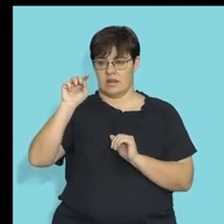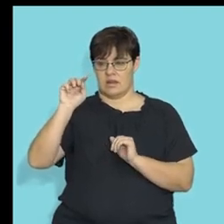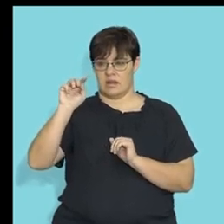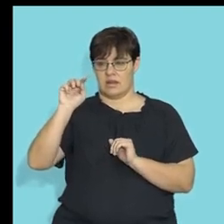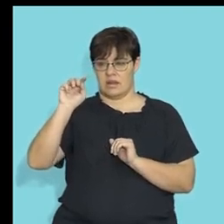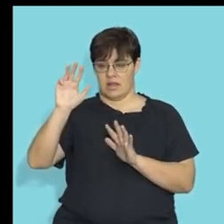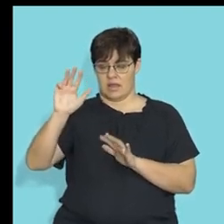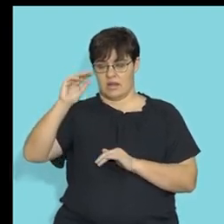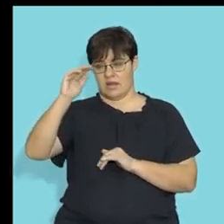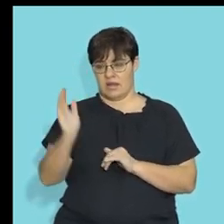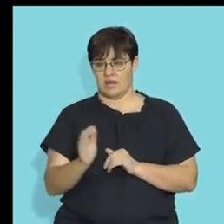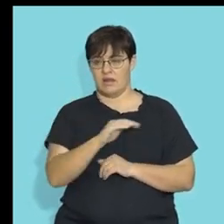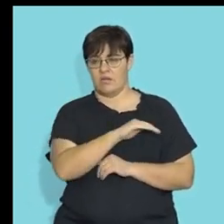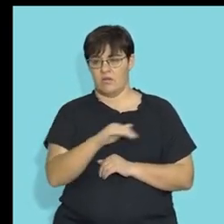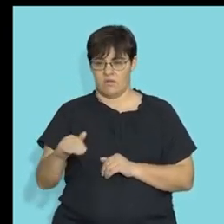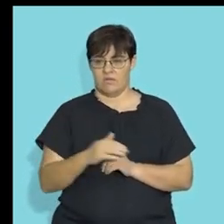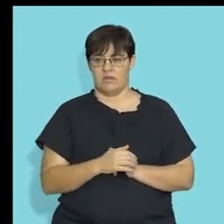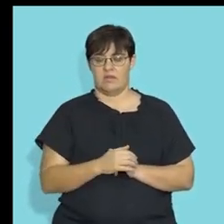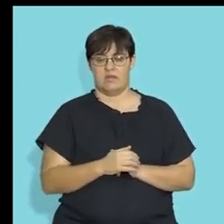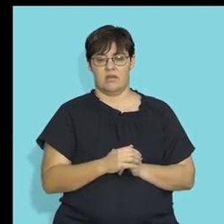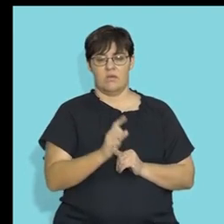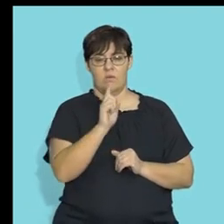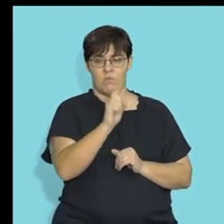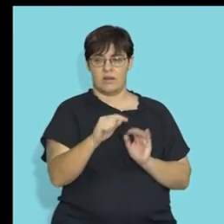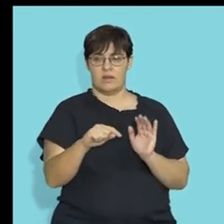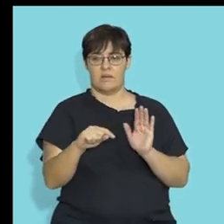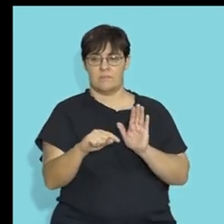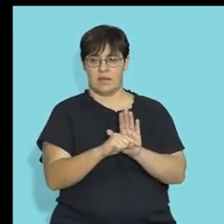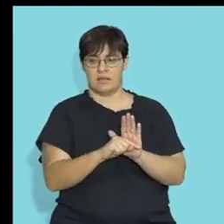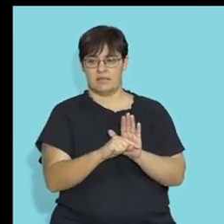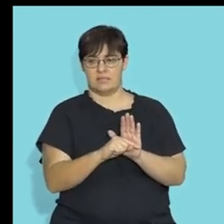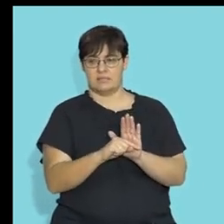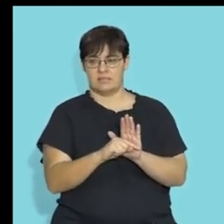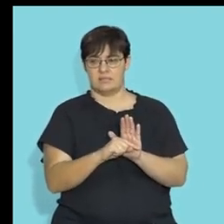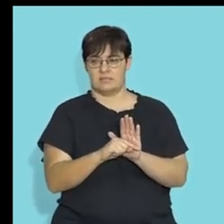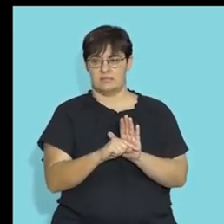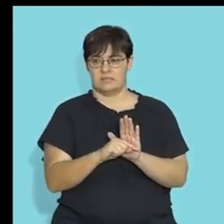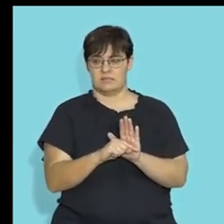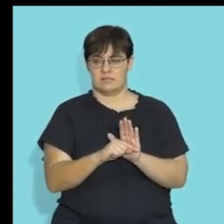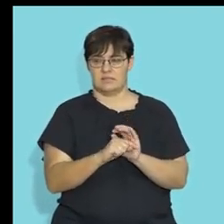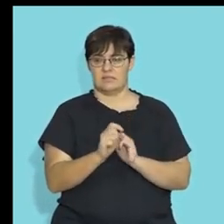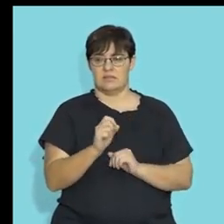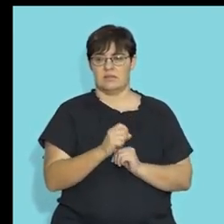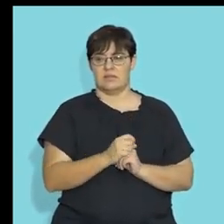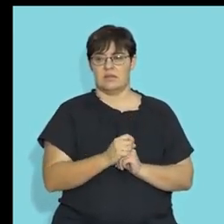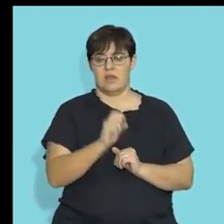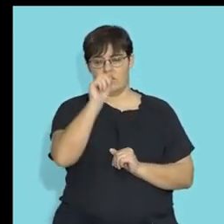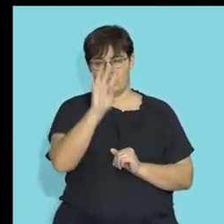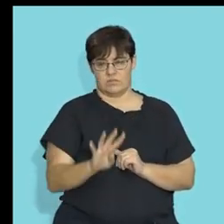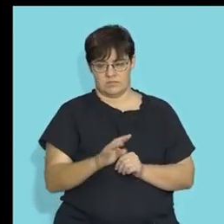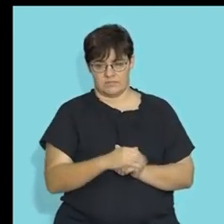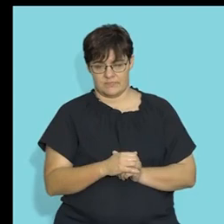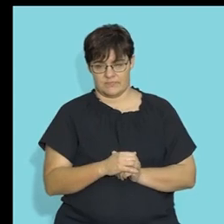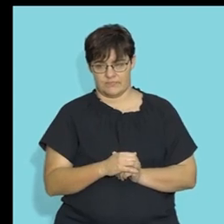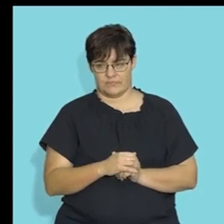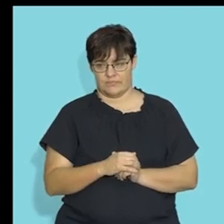the power of n because it's the first 9 terms, or there are 9 terms rather involved in this sum, all over 1